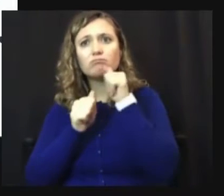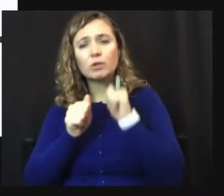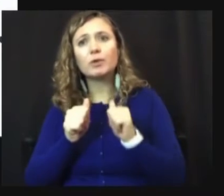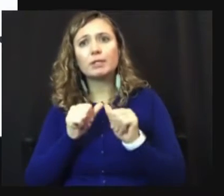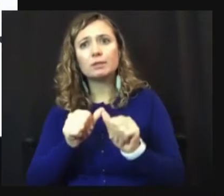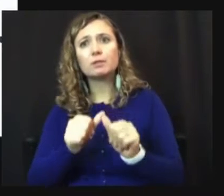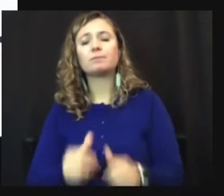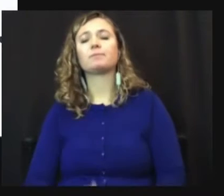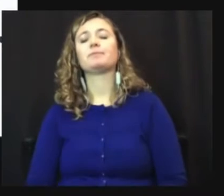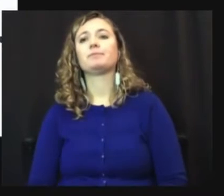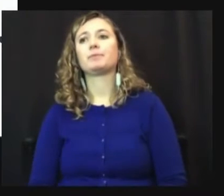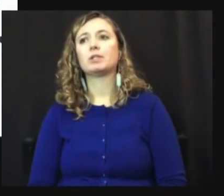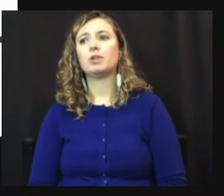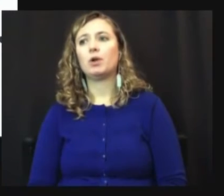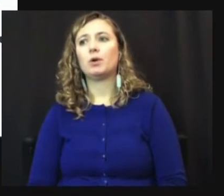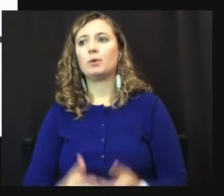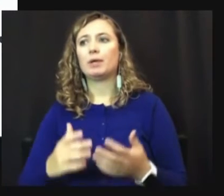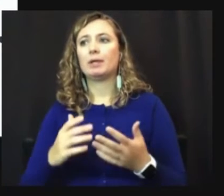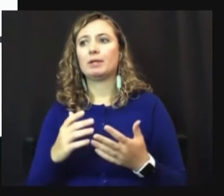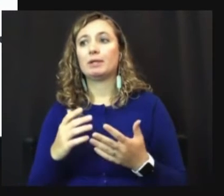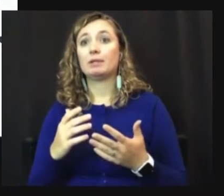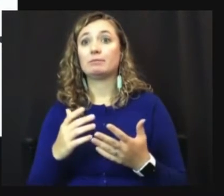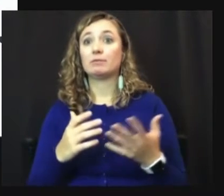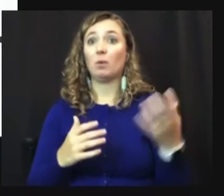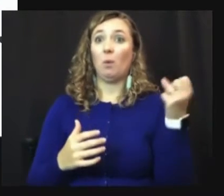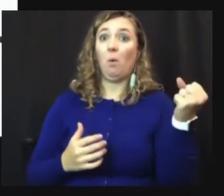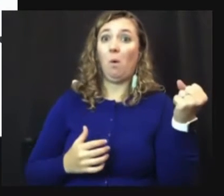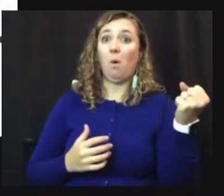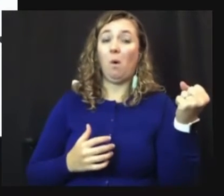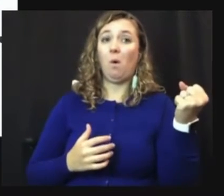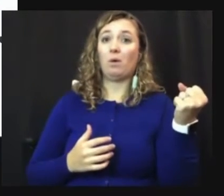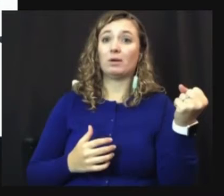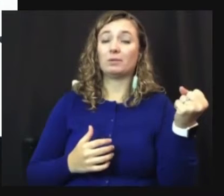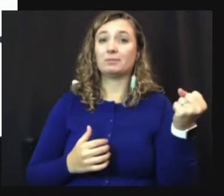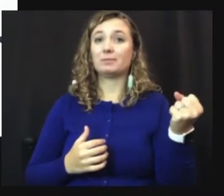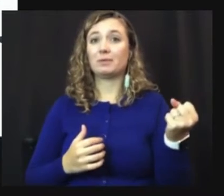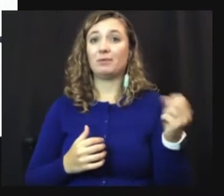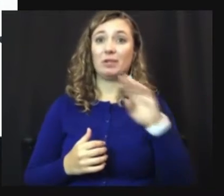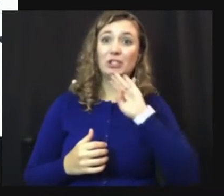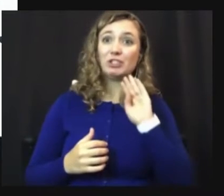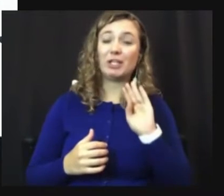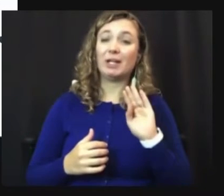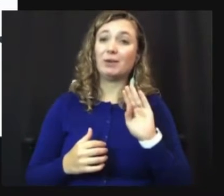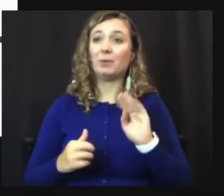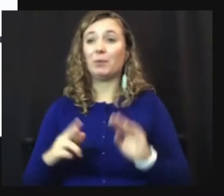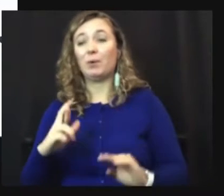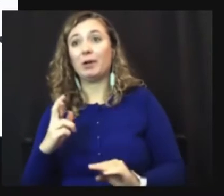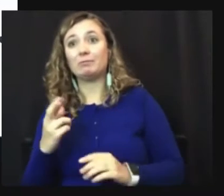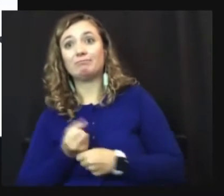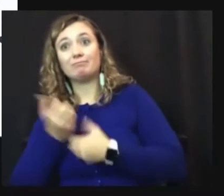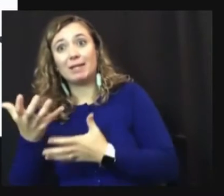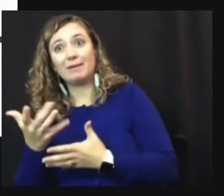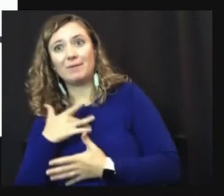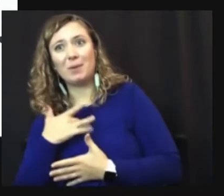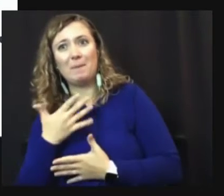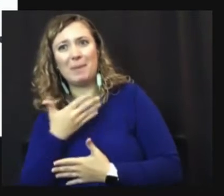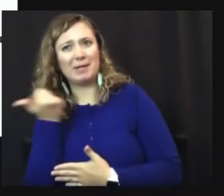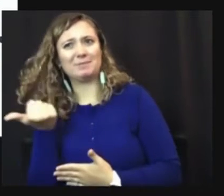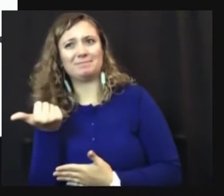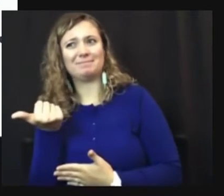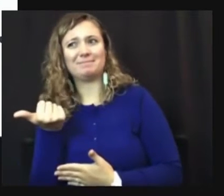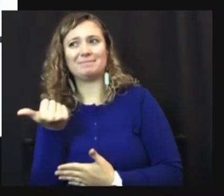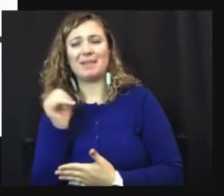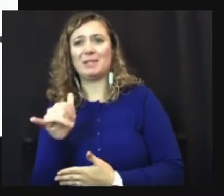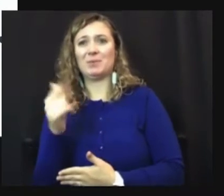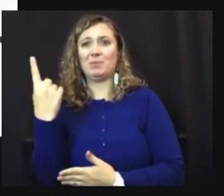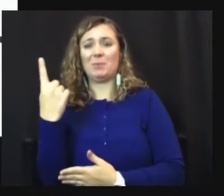are hold it in and feel frustrated, let it out and feel better. So that's why what's one of the many reasons why it's